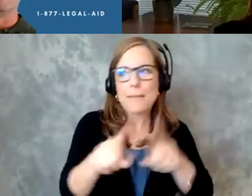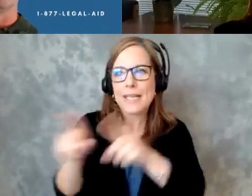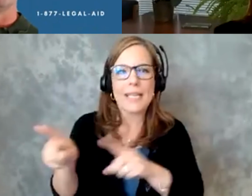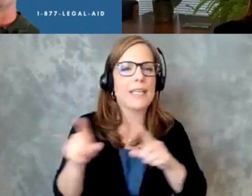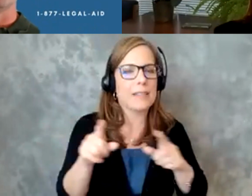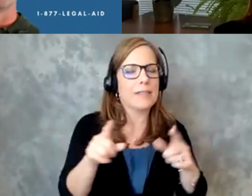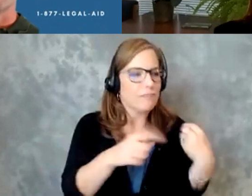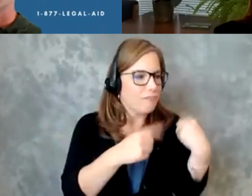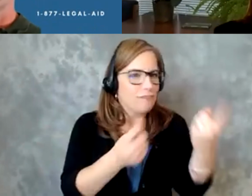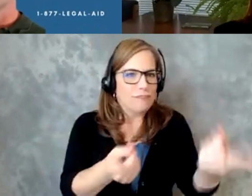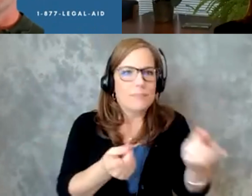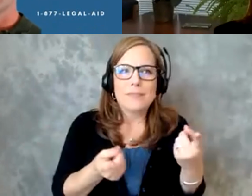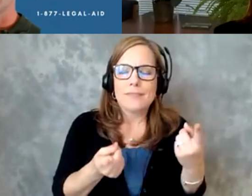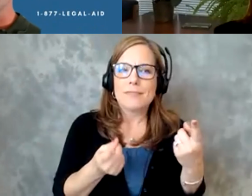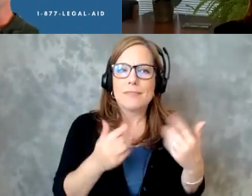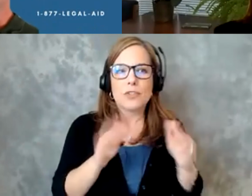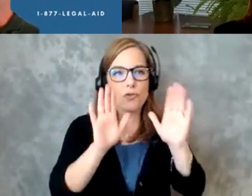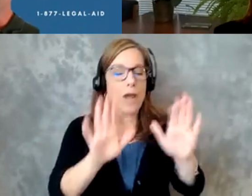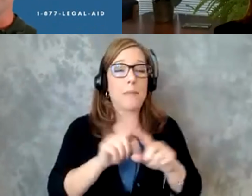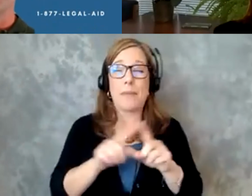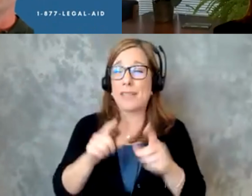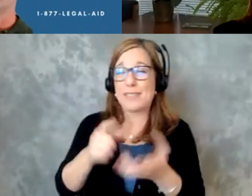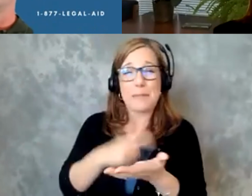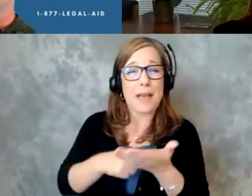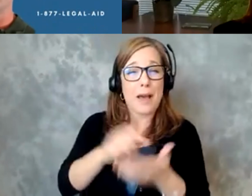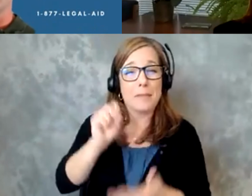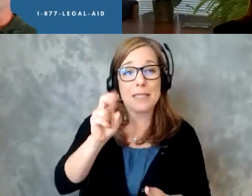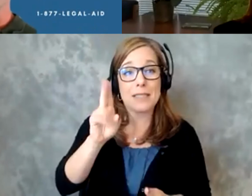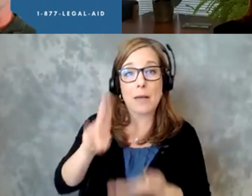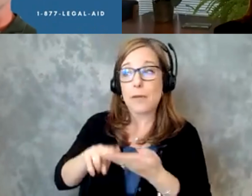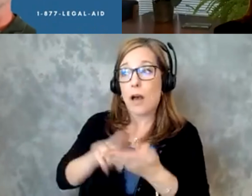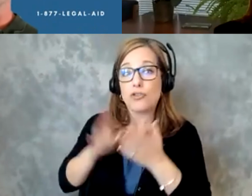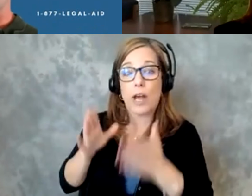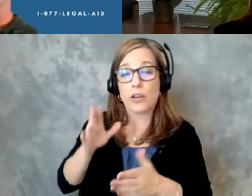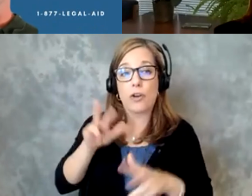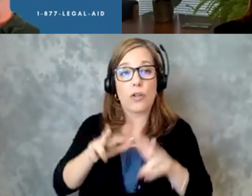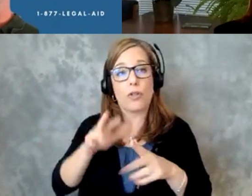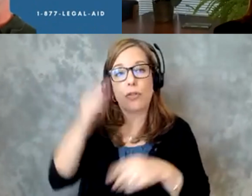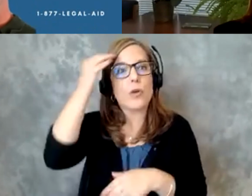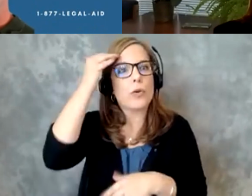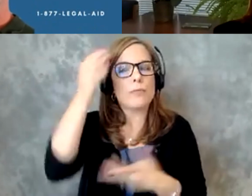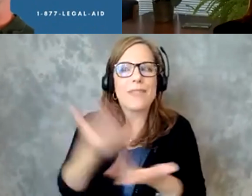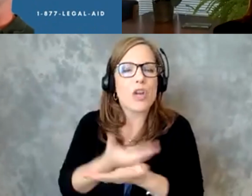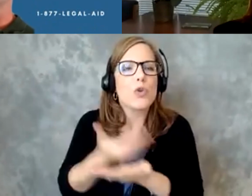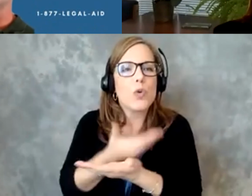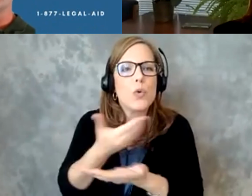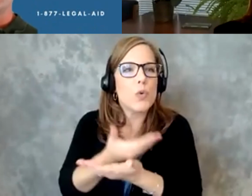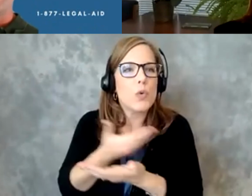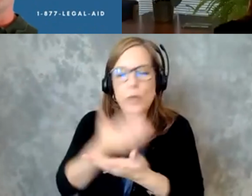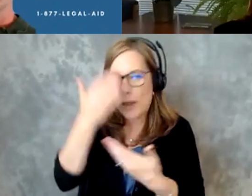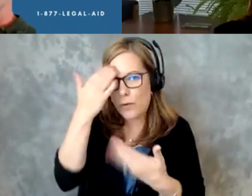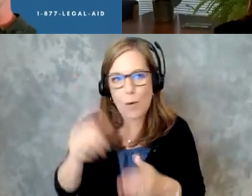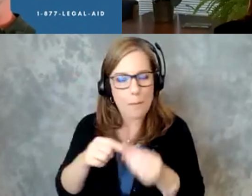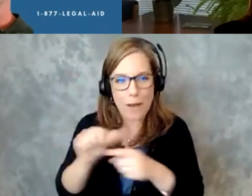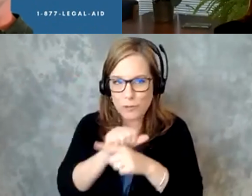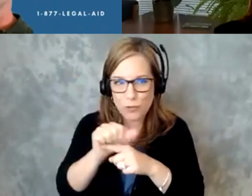We've seen that sometimes subcontractors are new to the Medi-Cal environment. They're not used to the rigors of the data reporting, the training requirements,